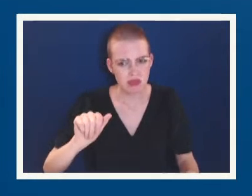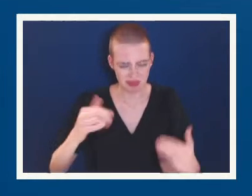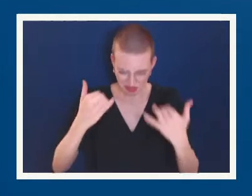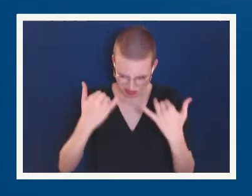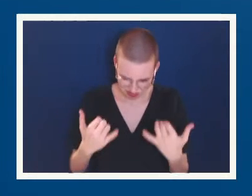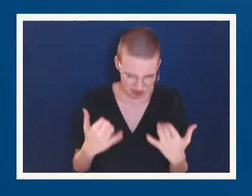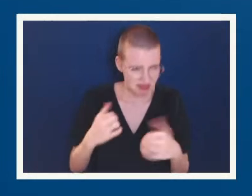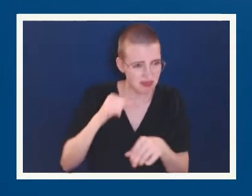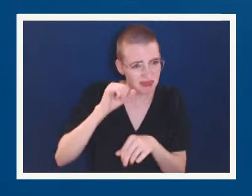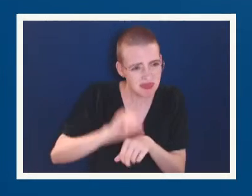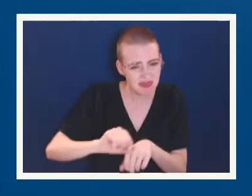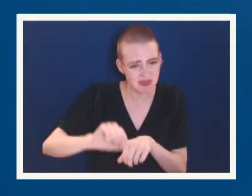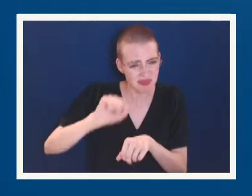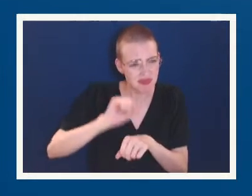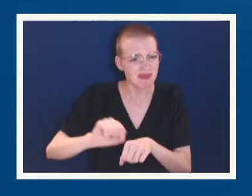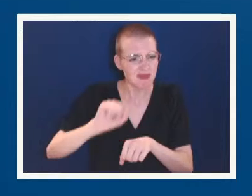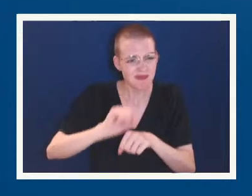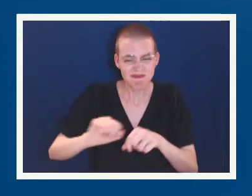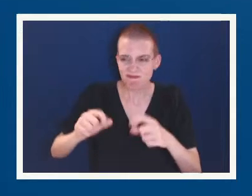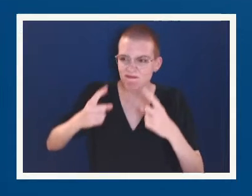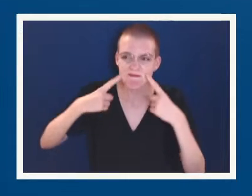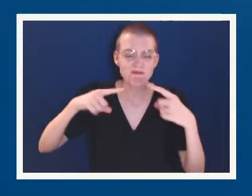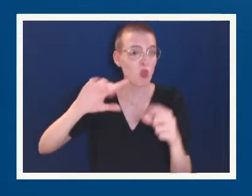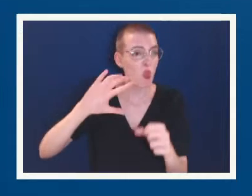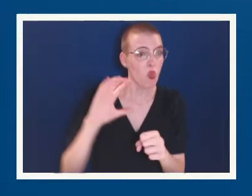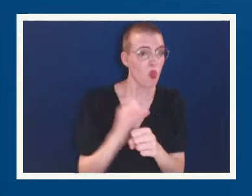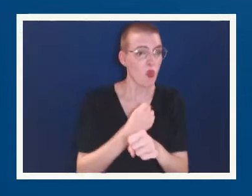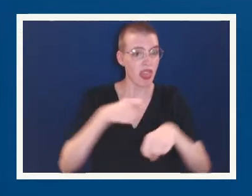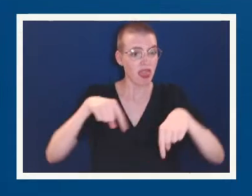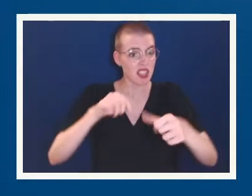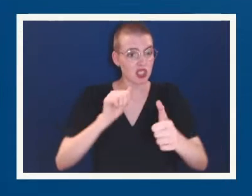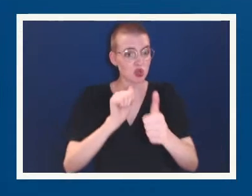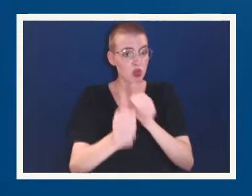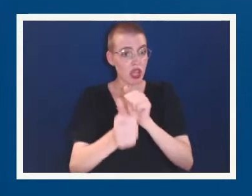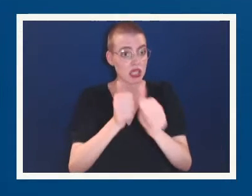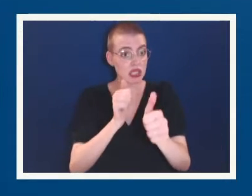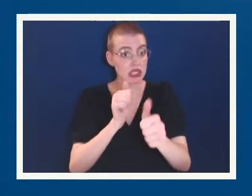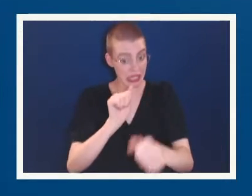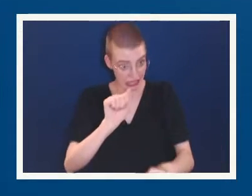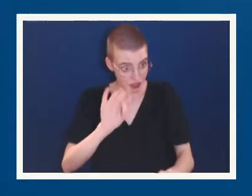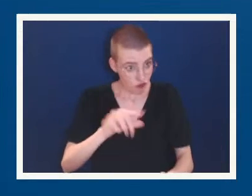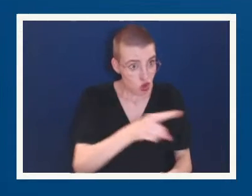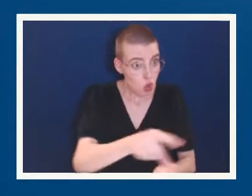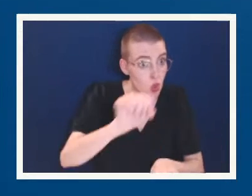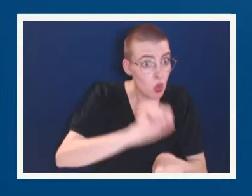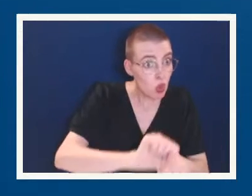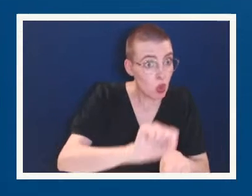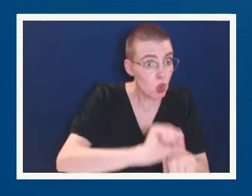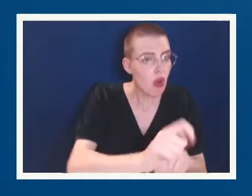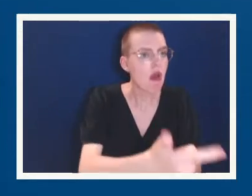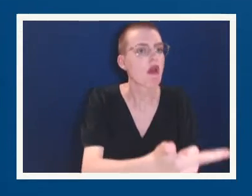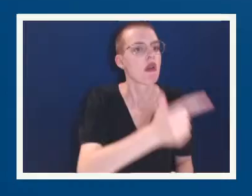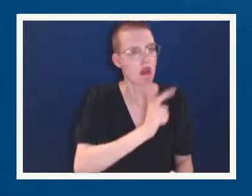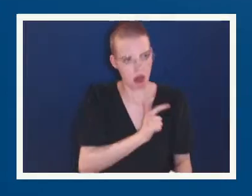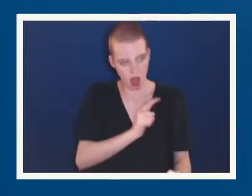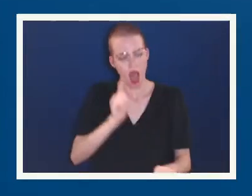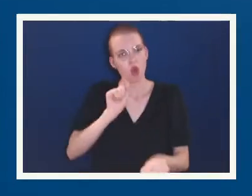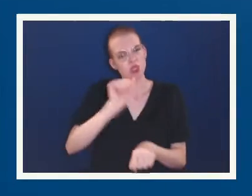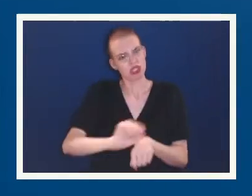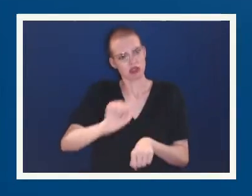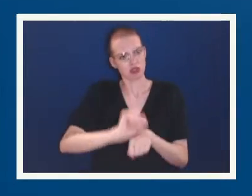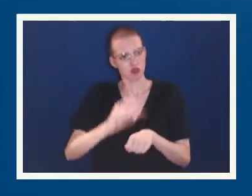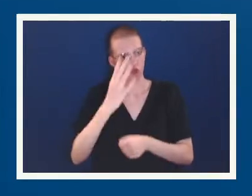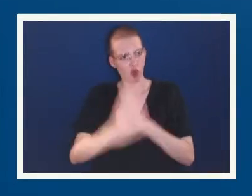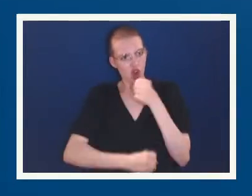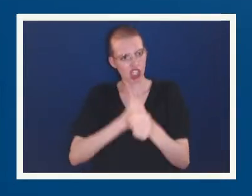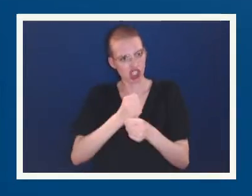necessary to win this race, then I promise you, I will bust my ass for you for the next 4 years as your